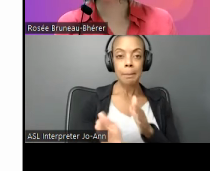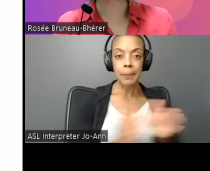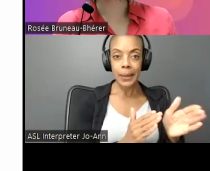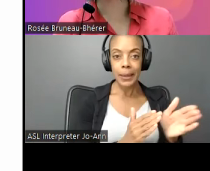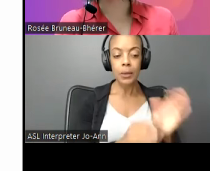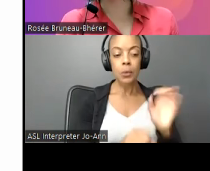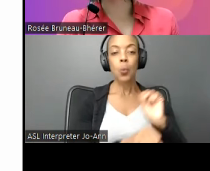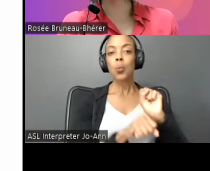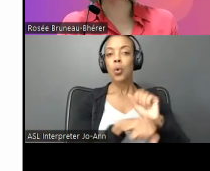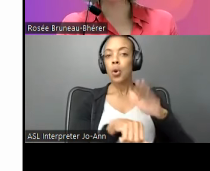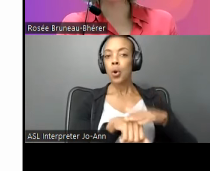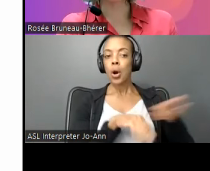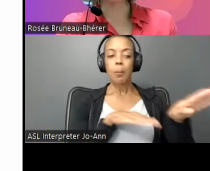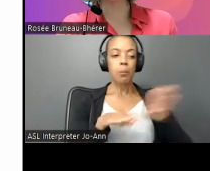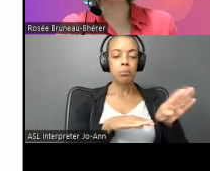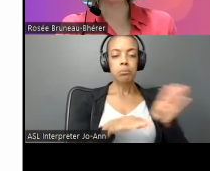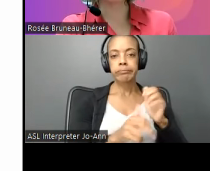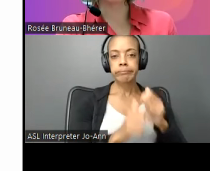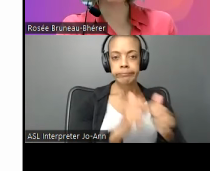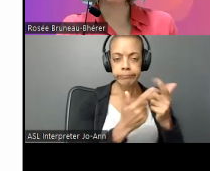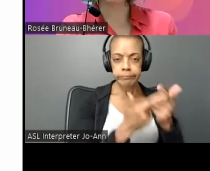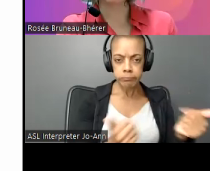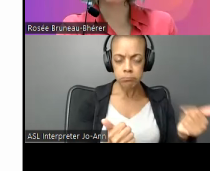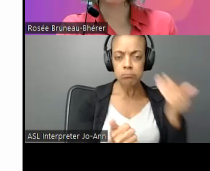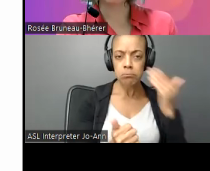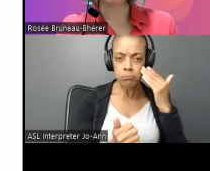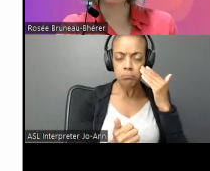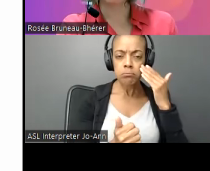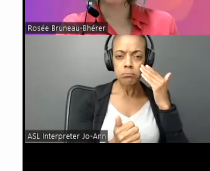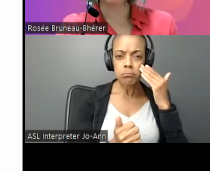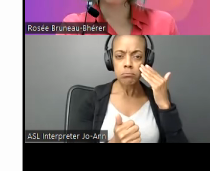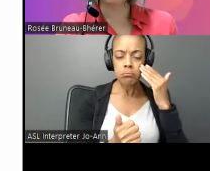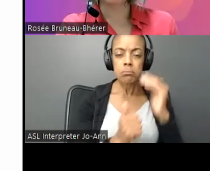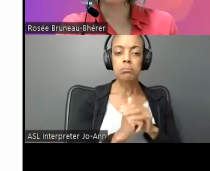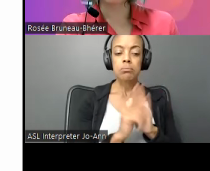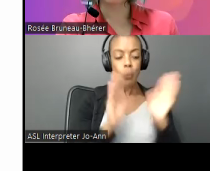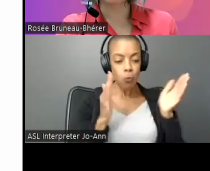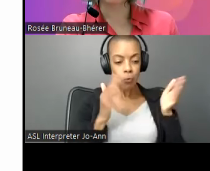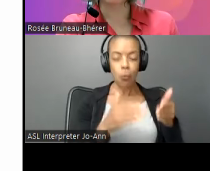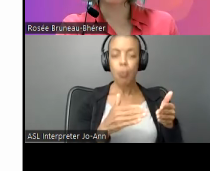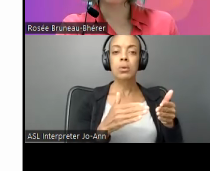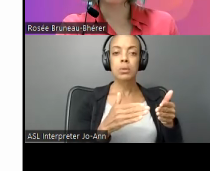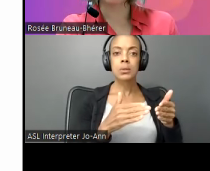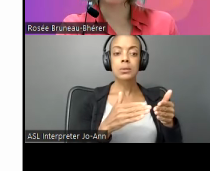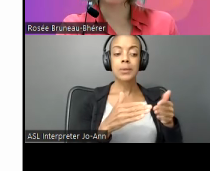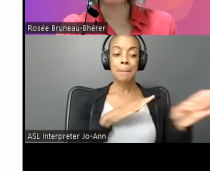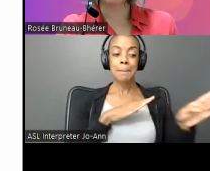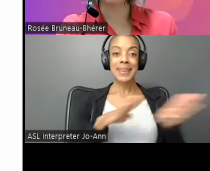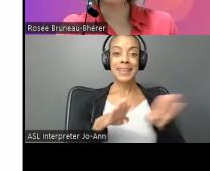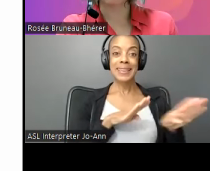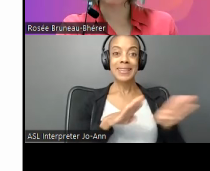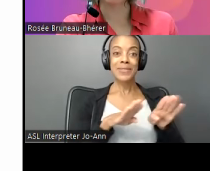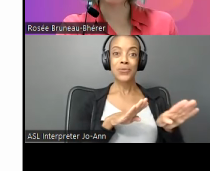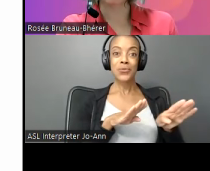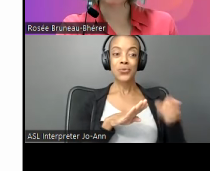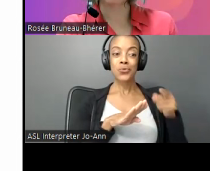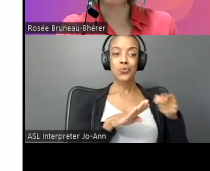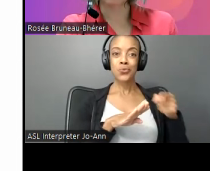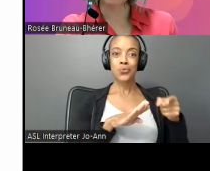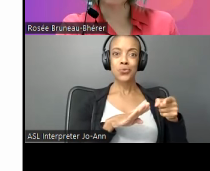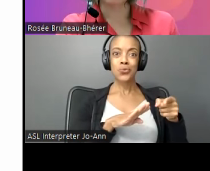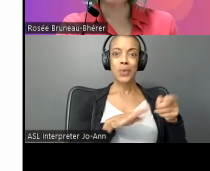problematic behavior. So our focus, we focus a great deal on the behavior problem, which bothers